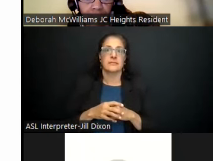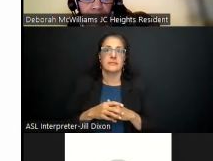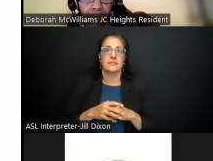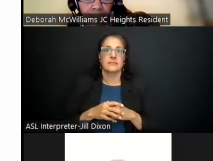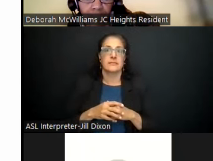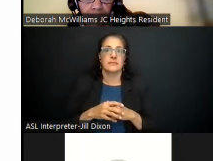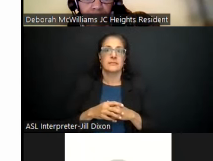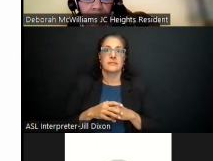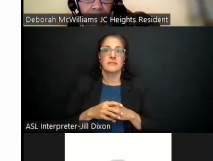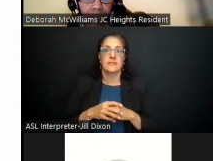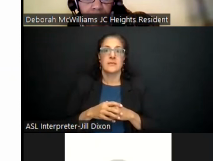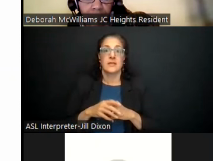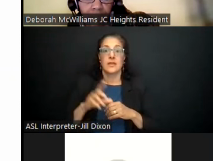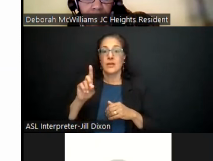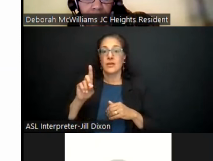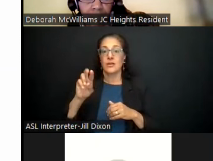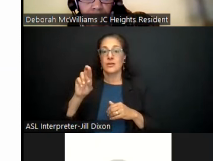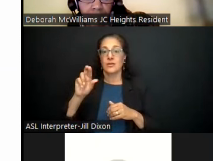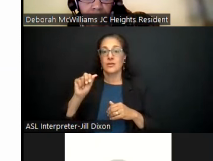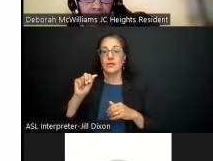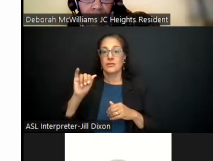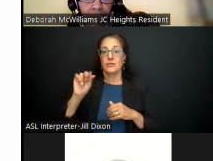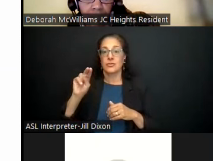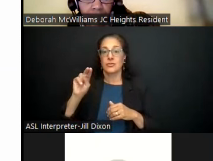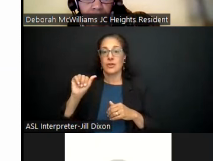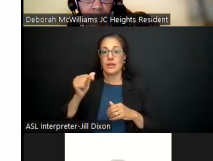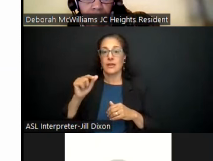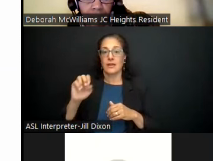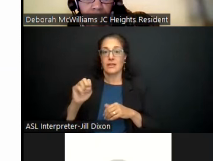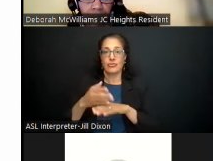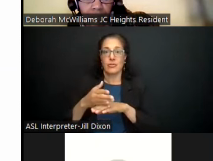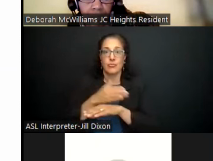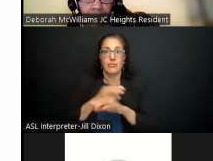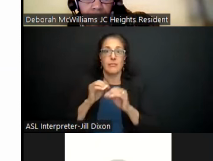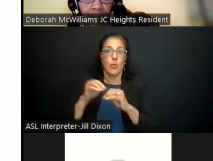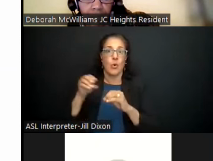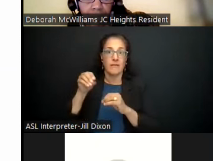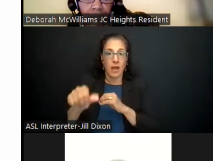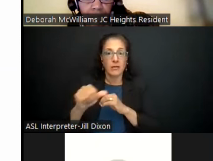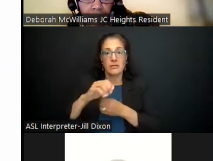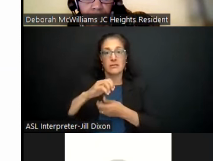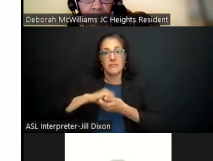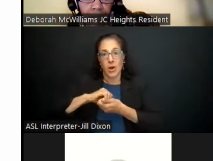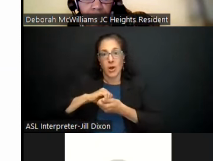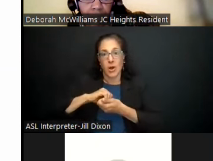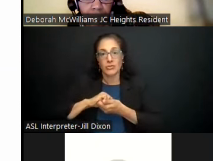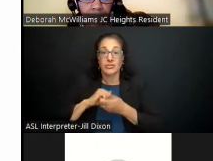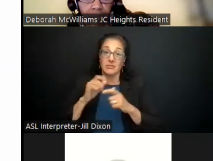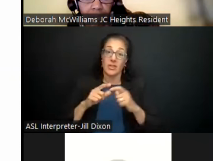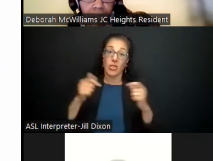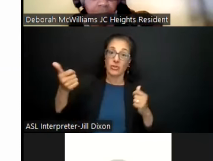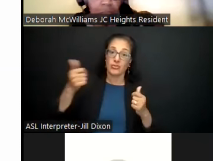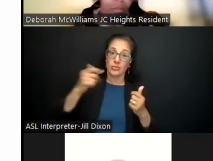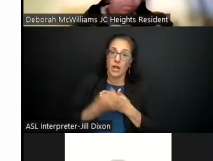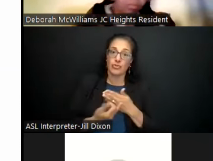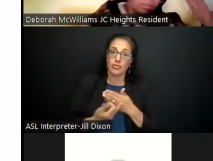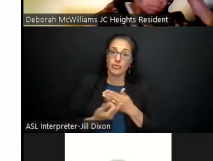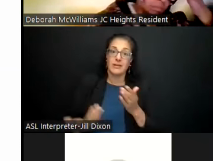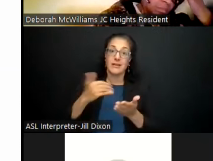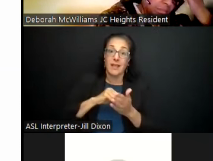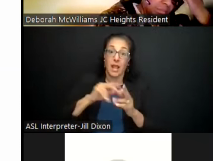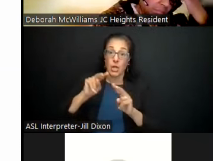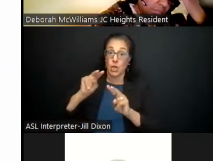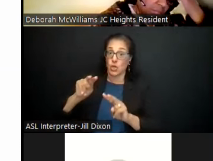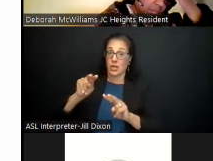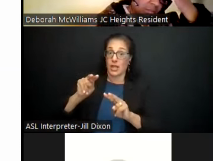drainage improvements, again, more funding, partnerships, slightly larger projects. And again, looking at them